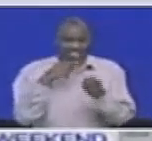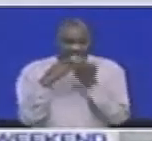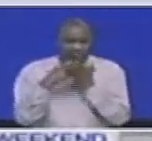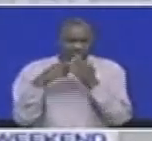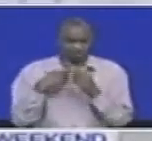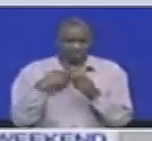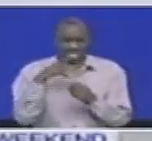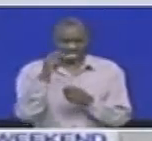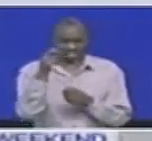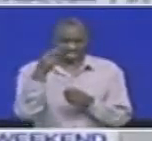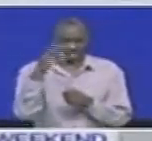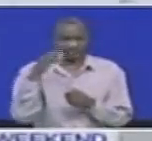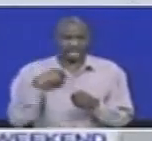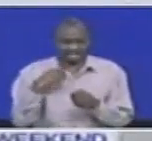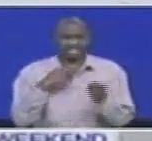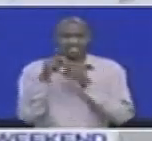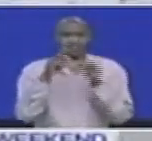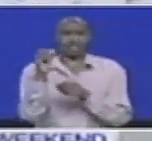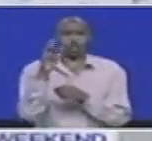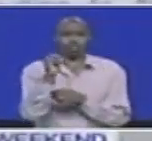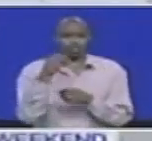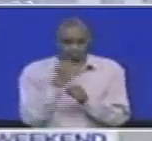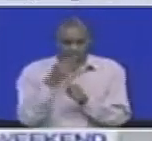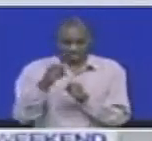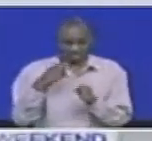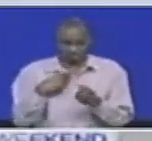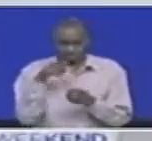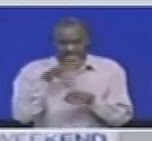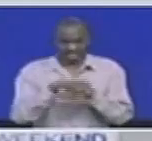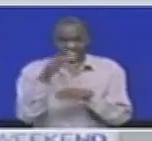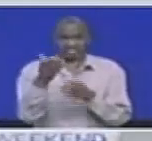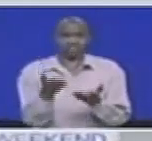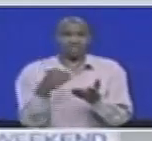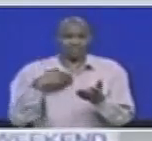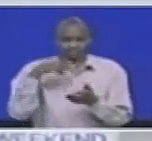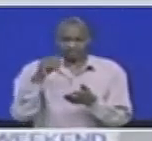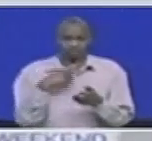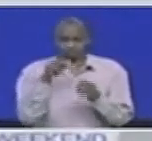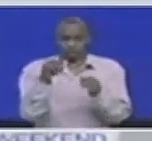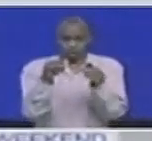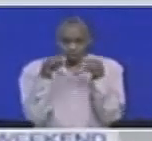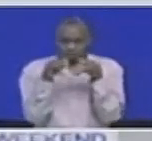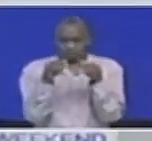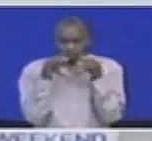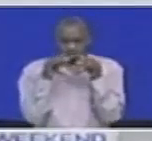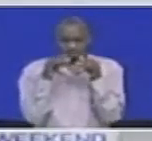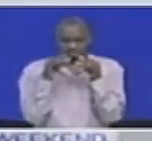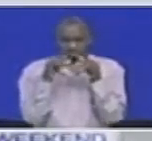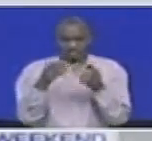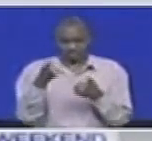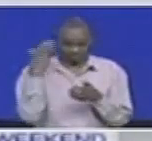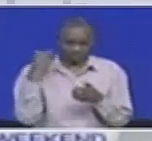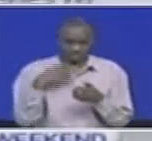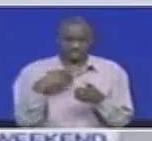Safaricom over the adoption of the mobile check-off dubbed Tomorrow Account Limited, but was put on hold after the suspension of its top